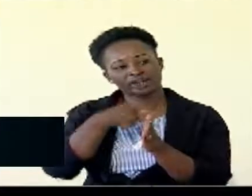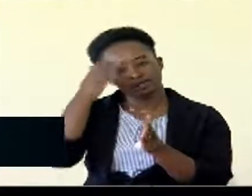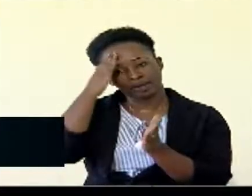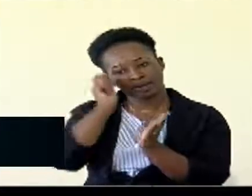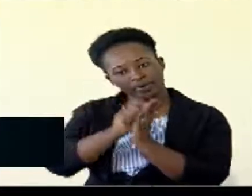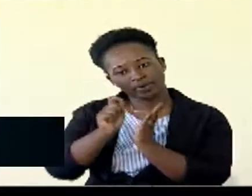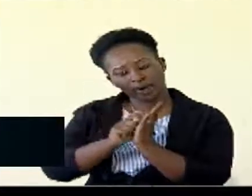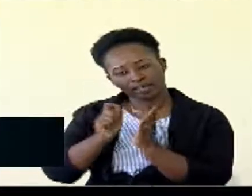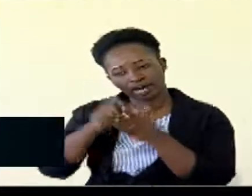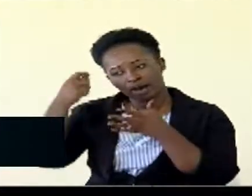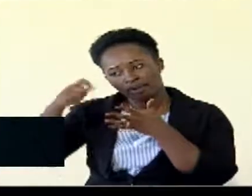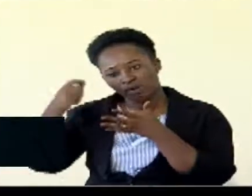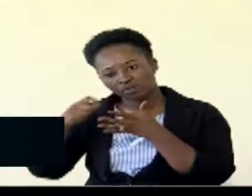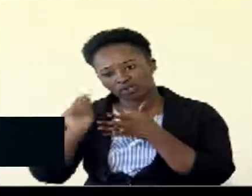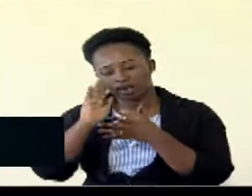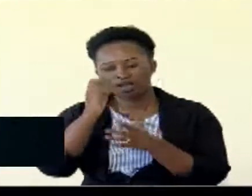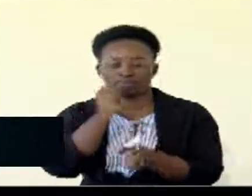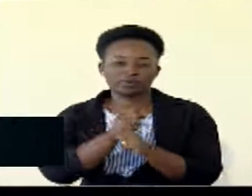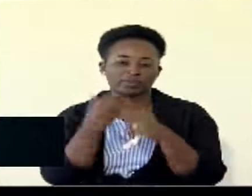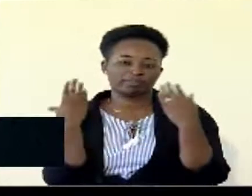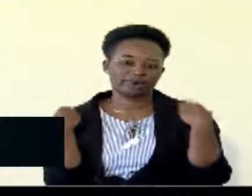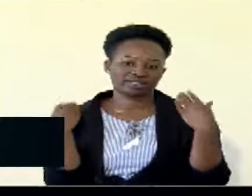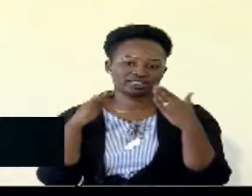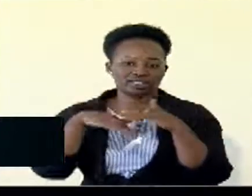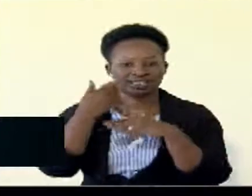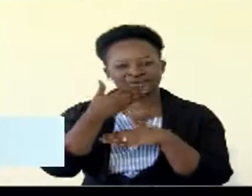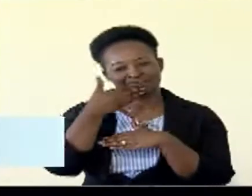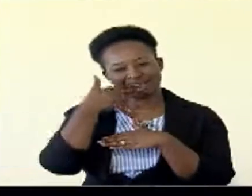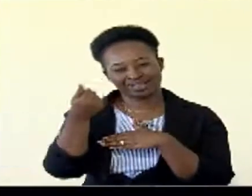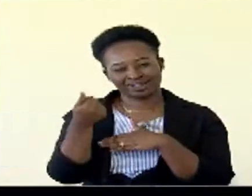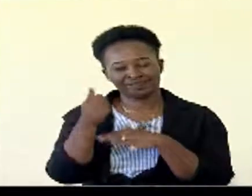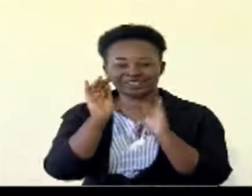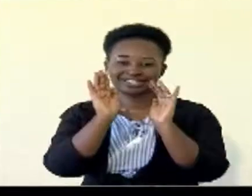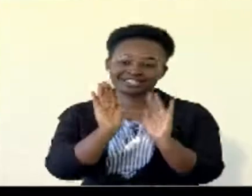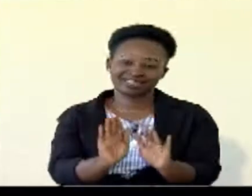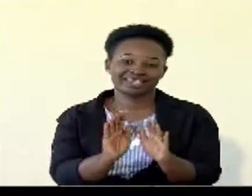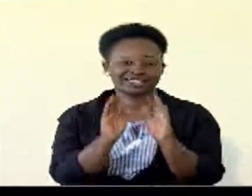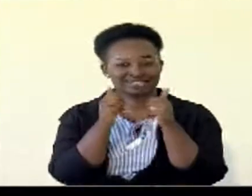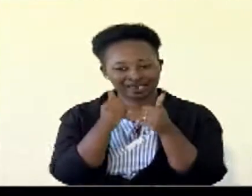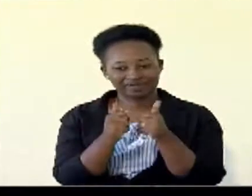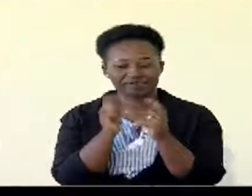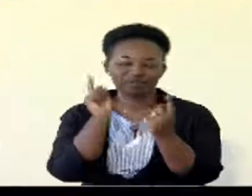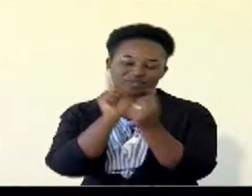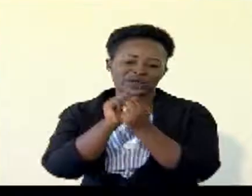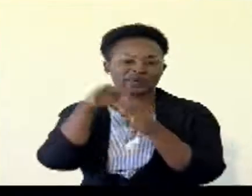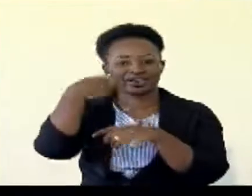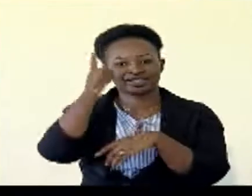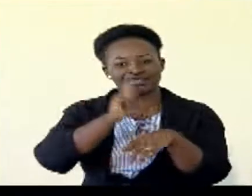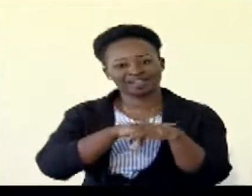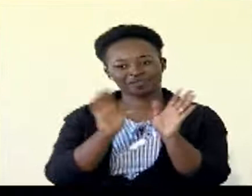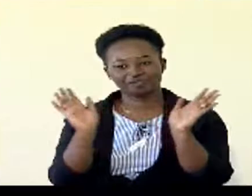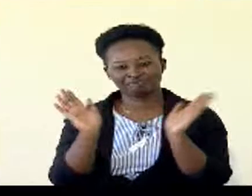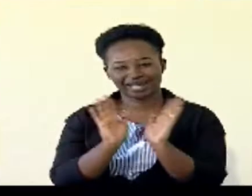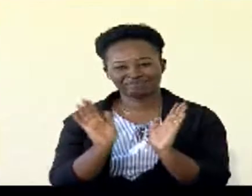you have corrected yourselves. Do practice, then you can be better. Stay safe till we meet again next time. Bye-bye.